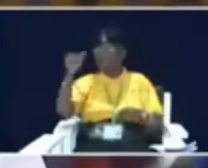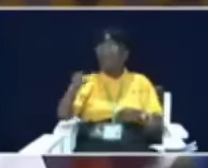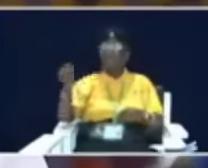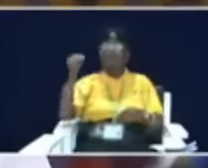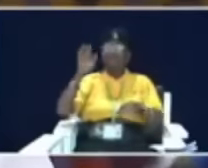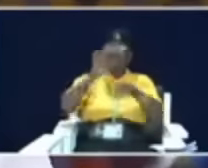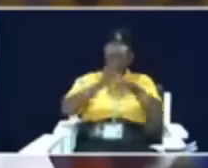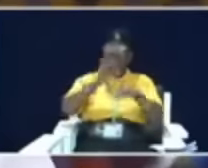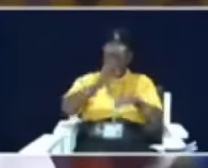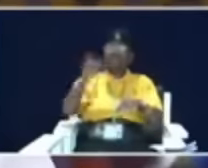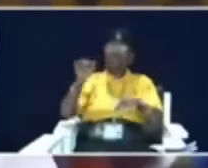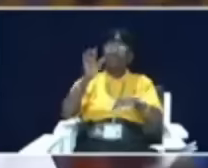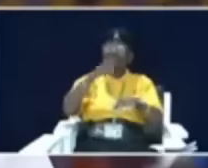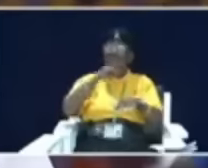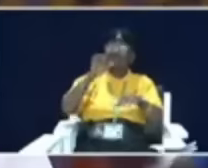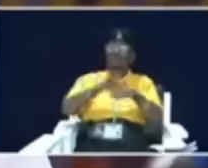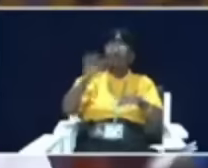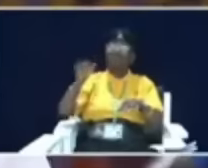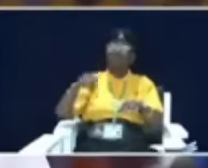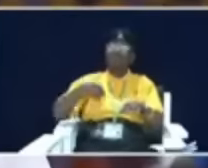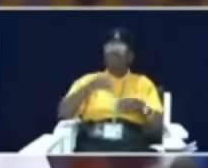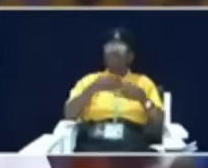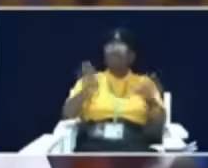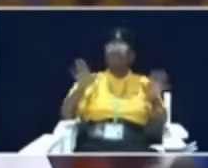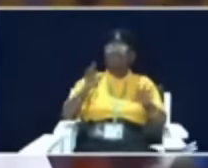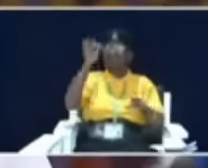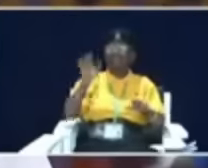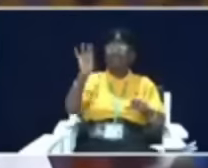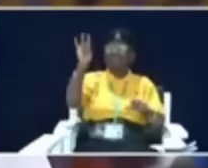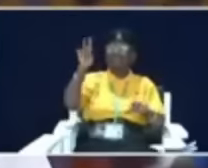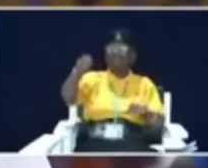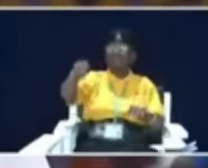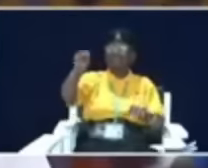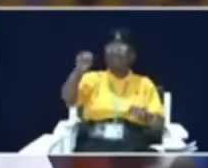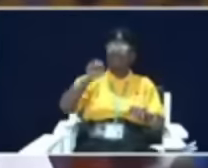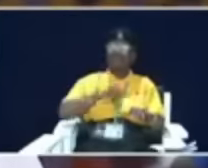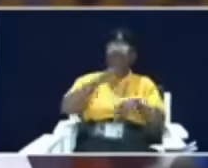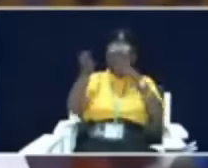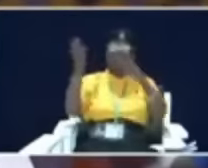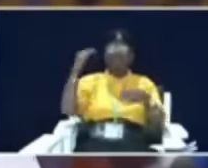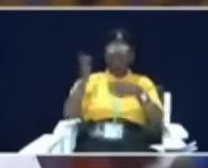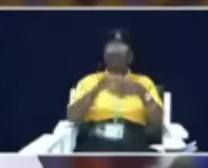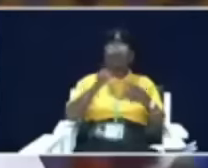a.m. and I went to my prayer room to pray